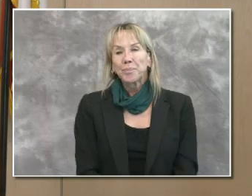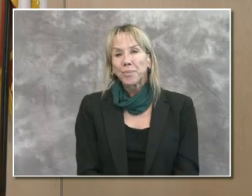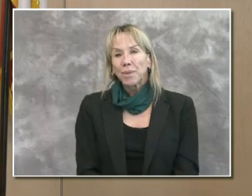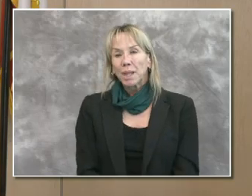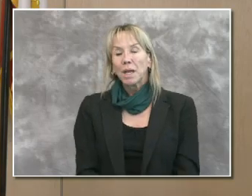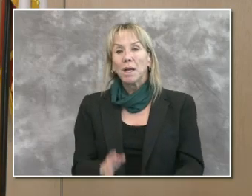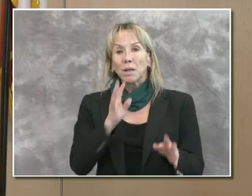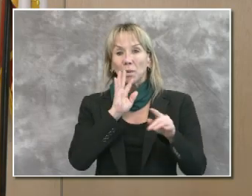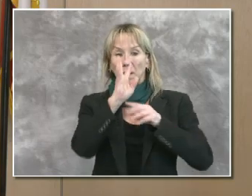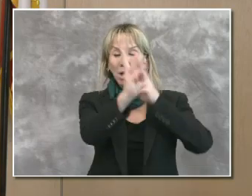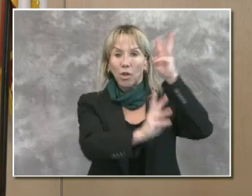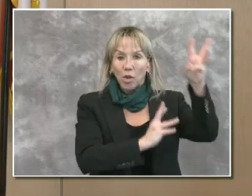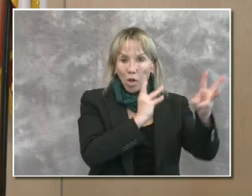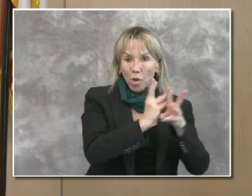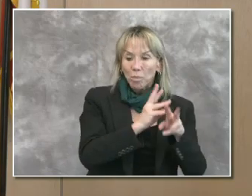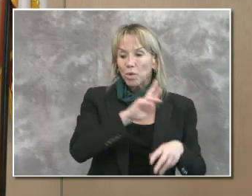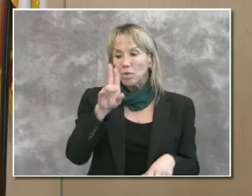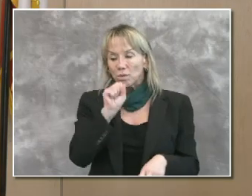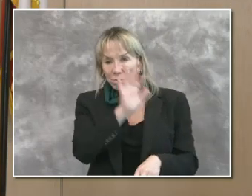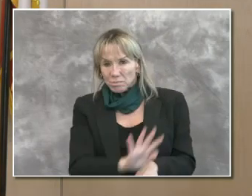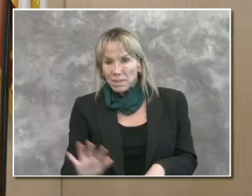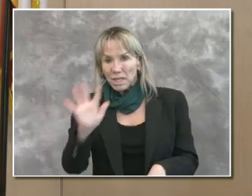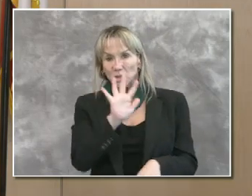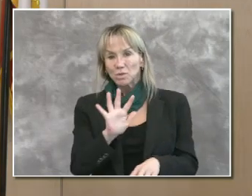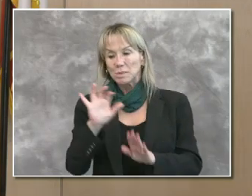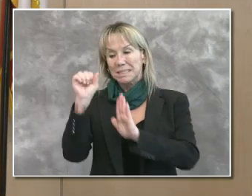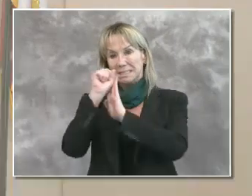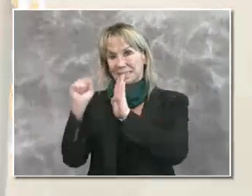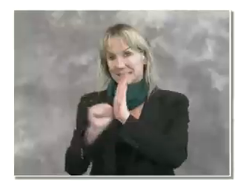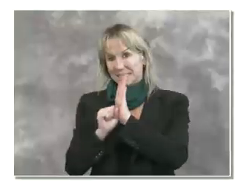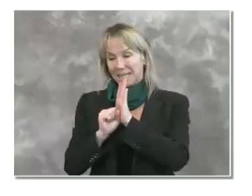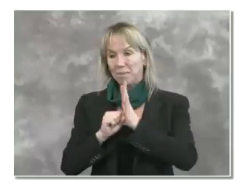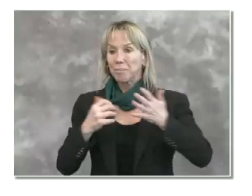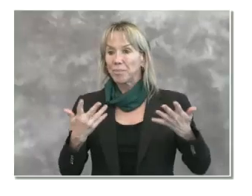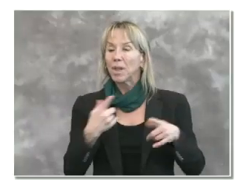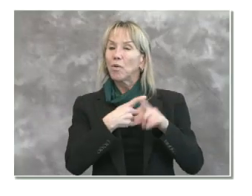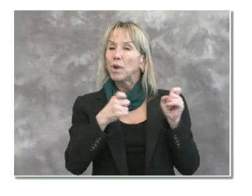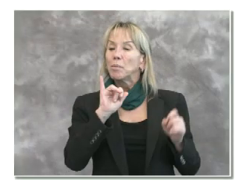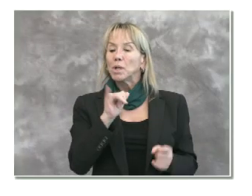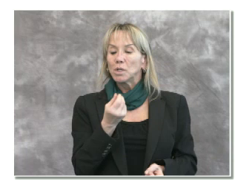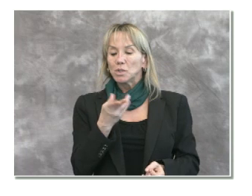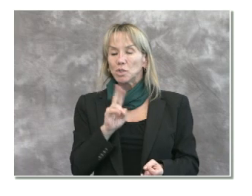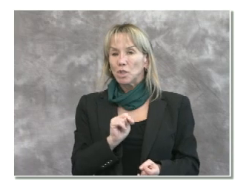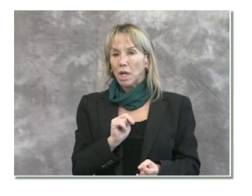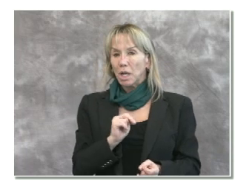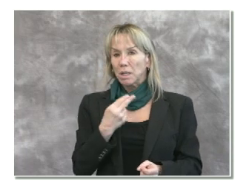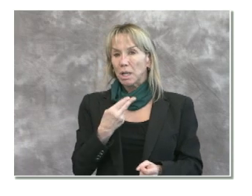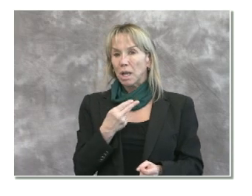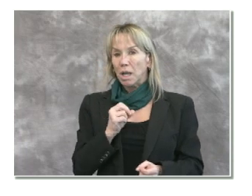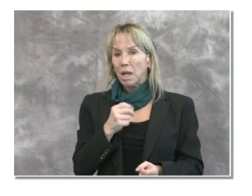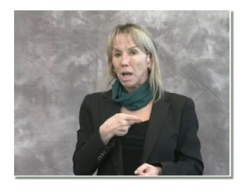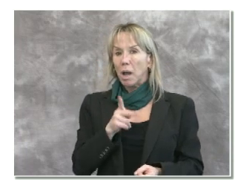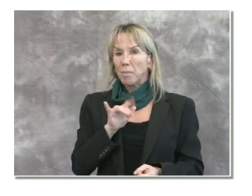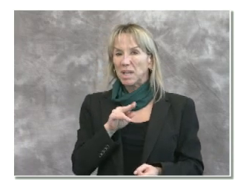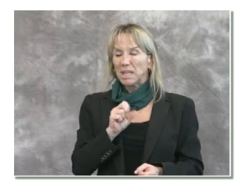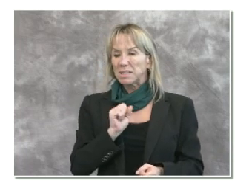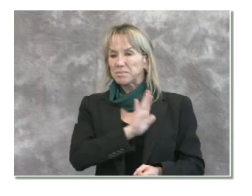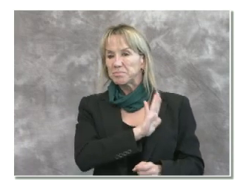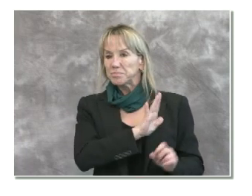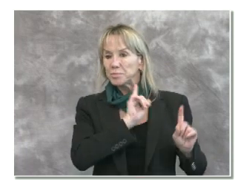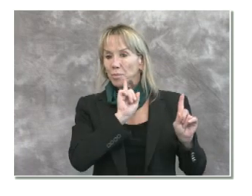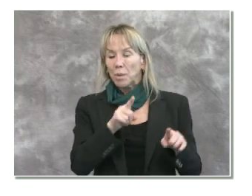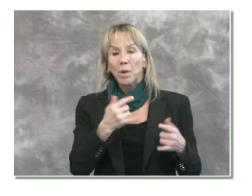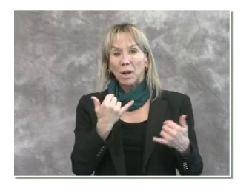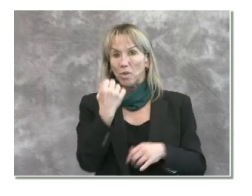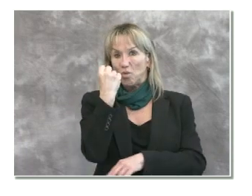Regarding global, national, and state statistics, based on data from Johns Hopkins dashboard at about 12